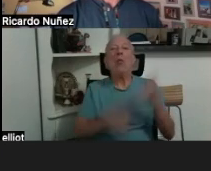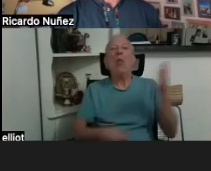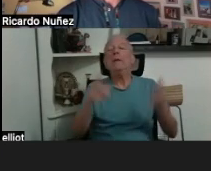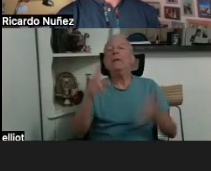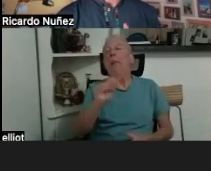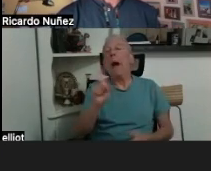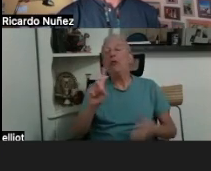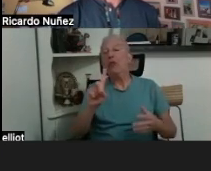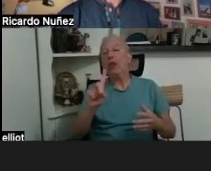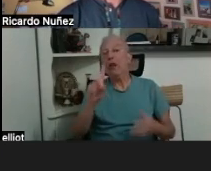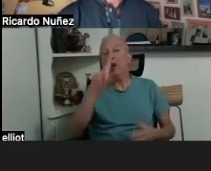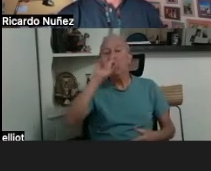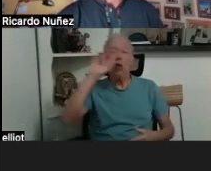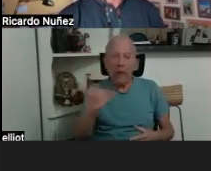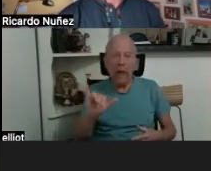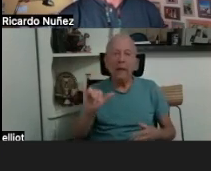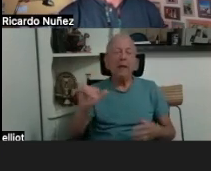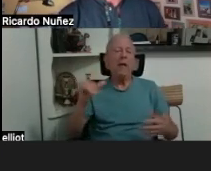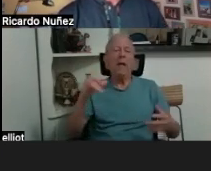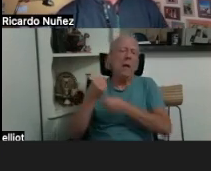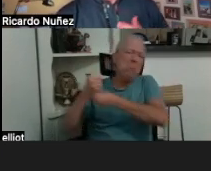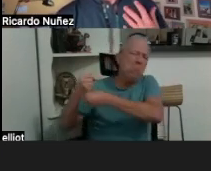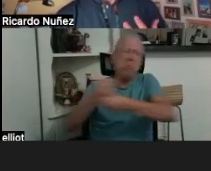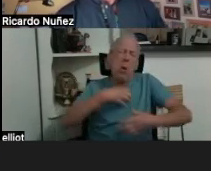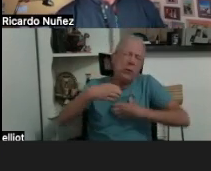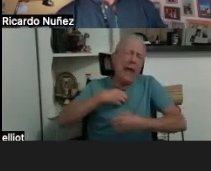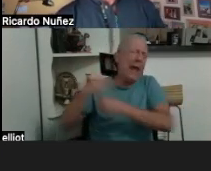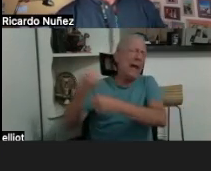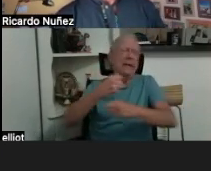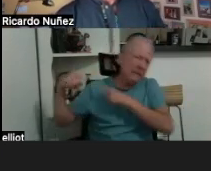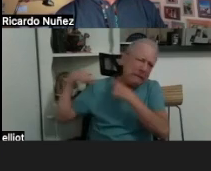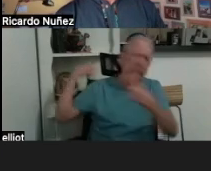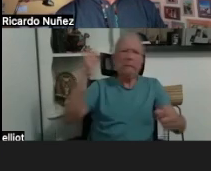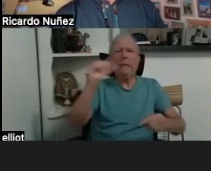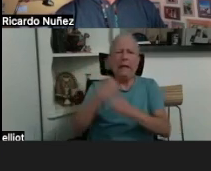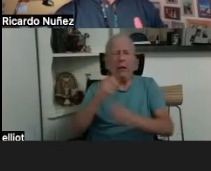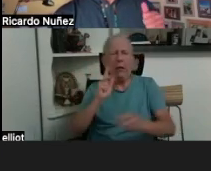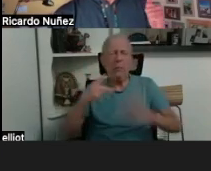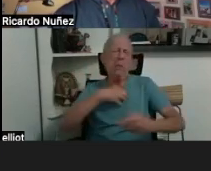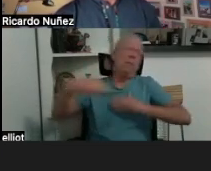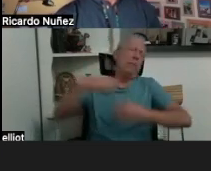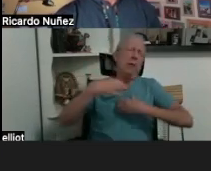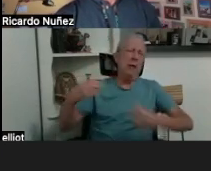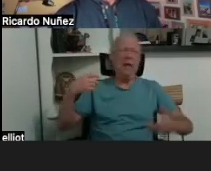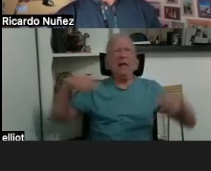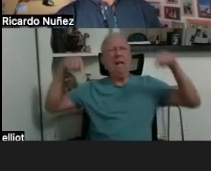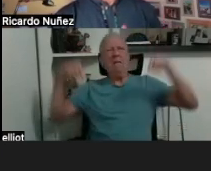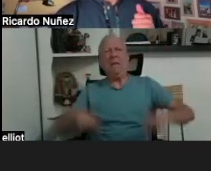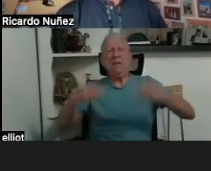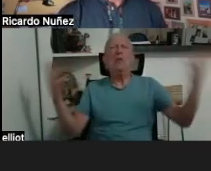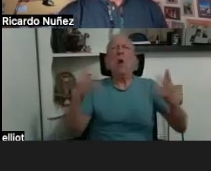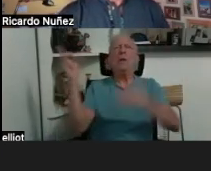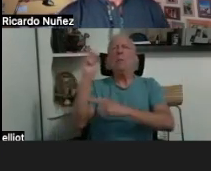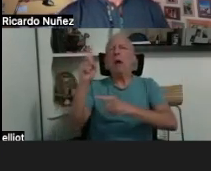and in protests that have shook us loose over the last decade. But if we are only looking at protesting, only